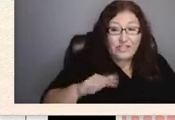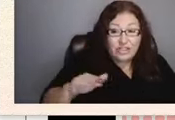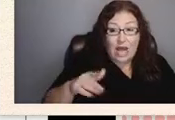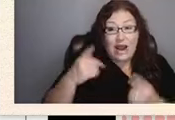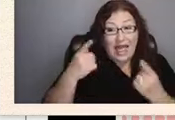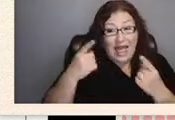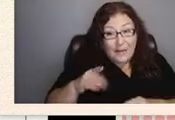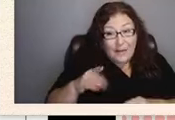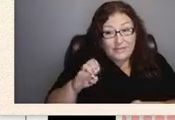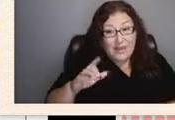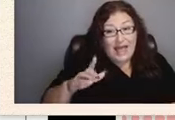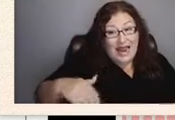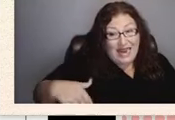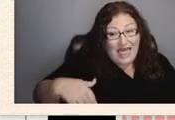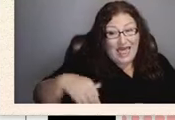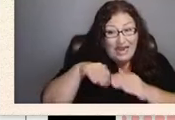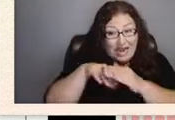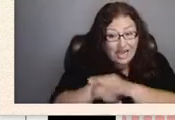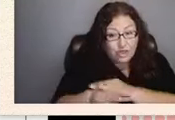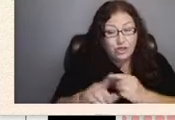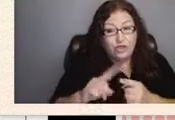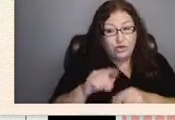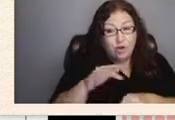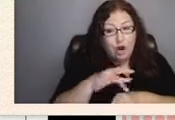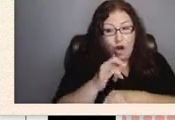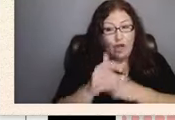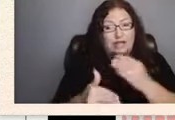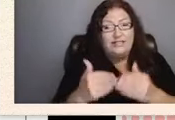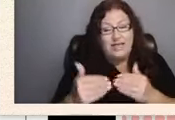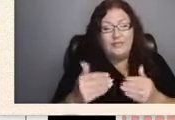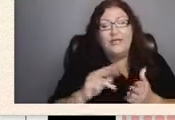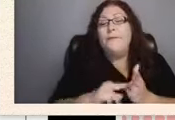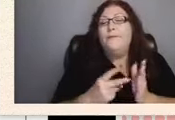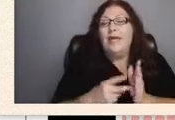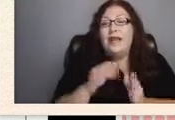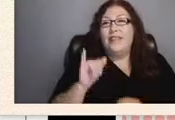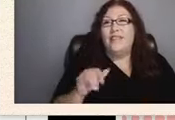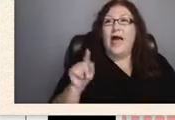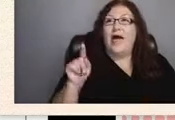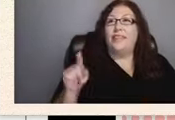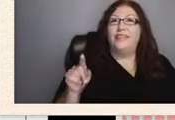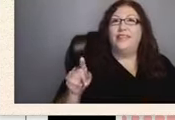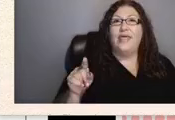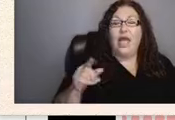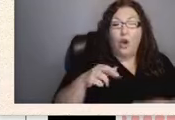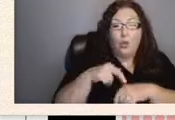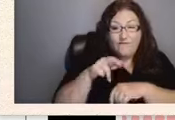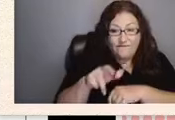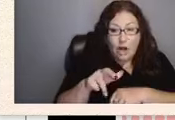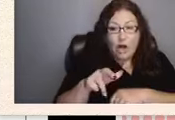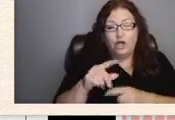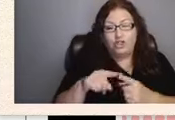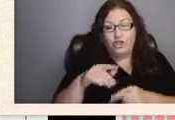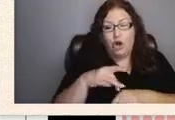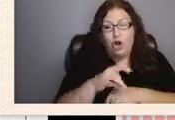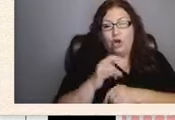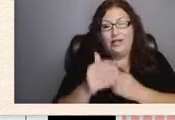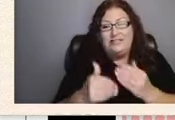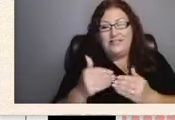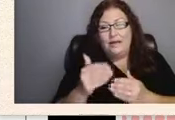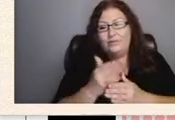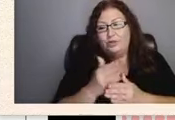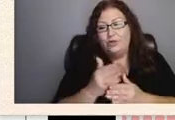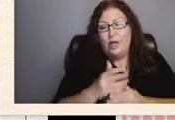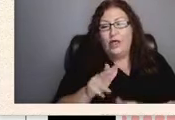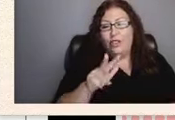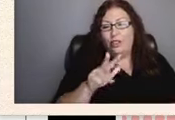late entry into Early Steps, meaning they are referred to Early Steps between 32